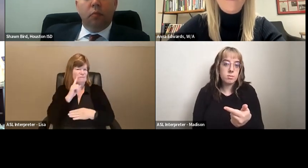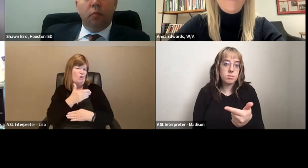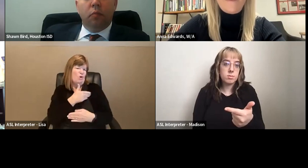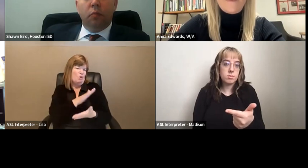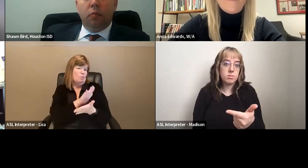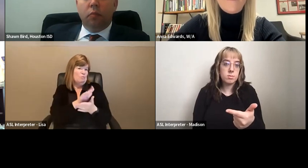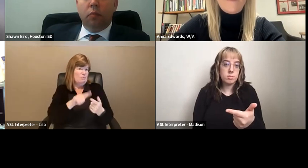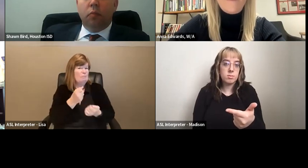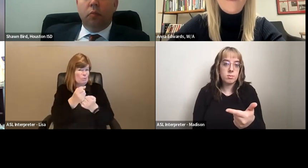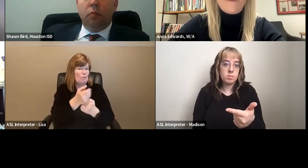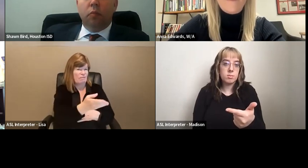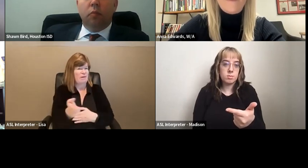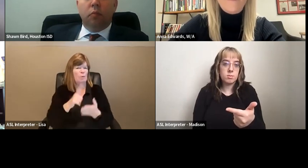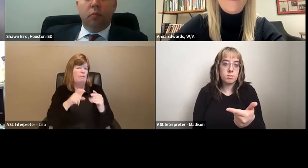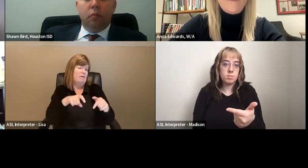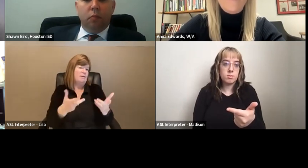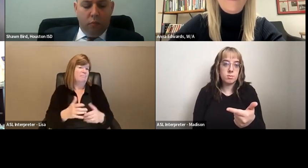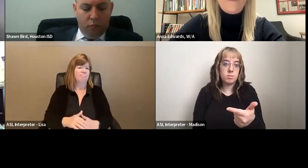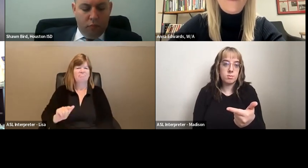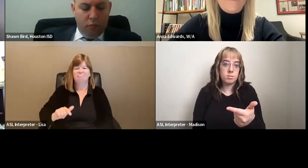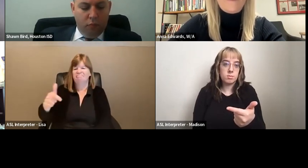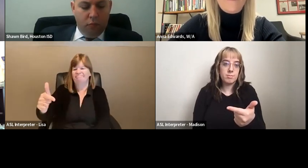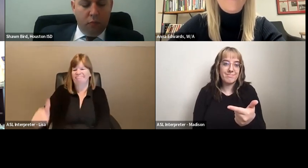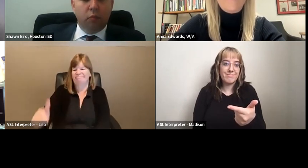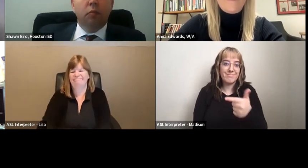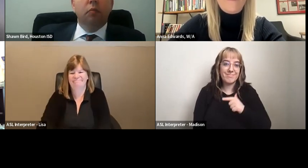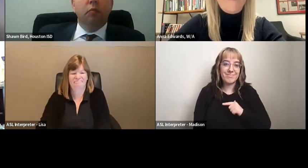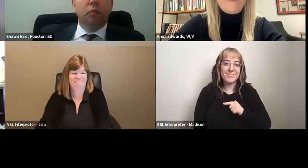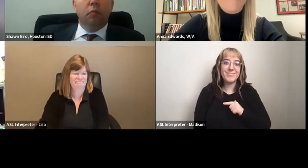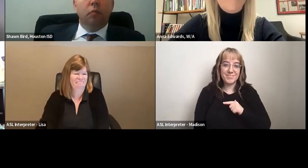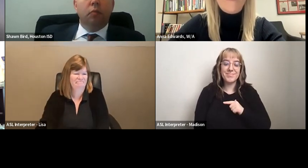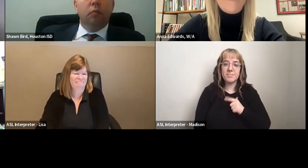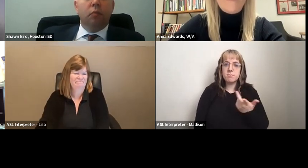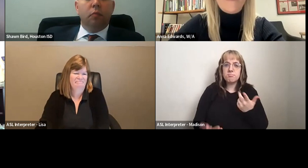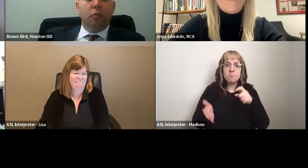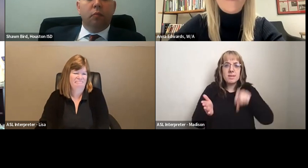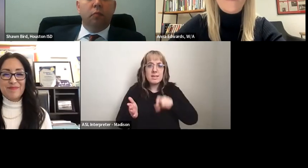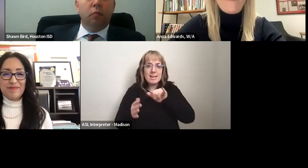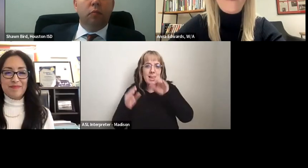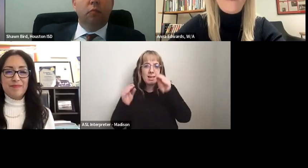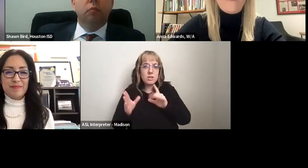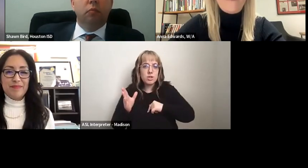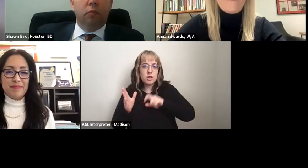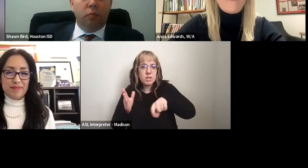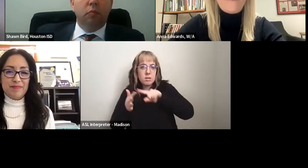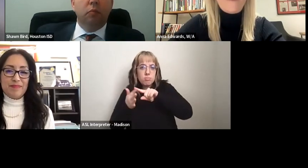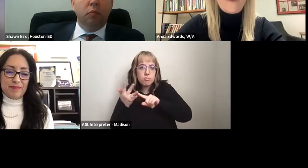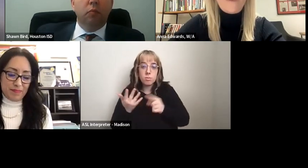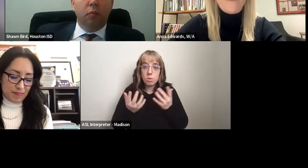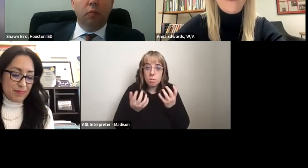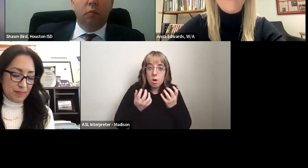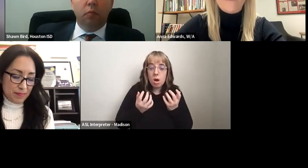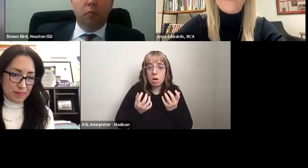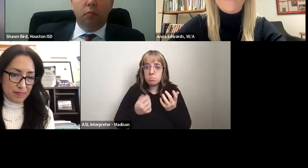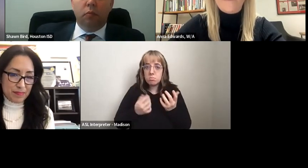to support them. And what do they need? Ask them, what do you need? What does that teacher need? And what does she want? Or what does he